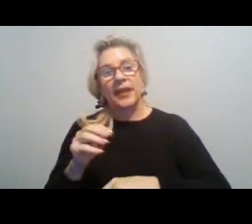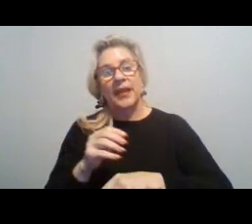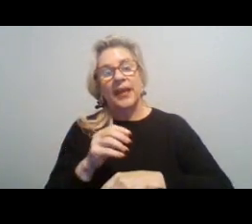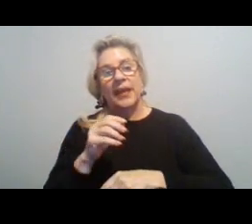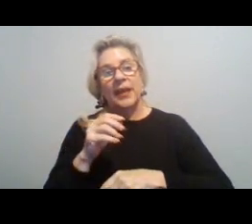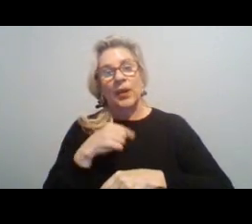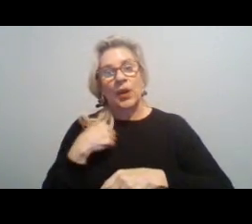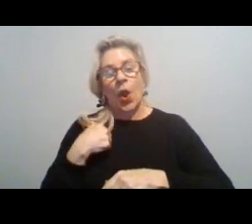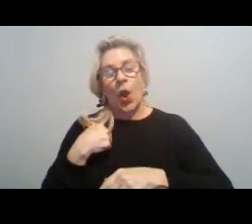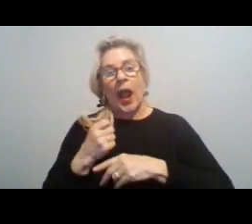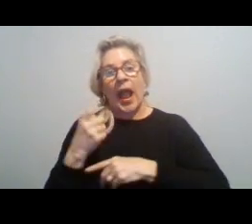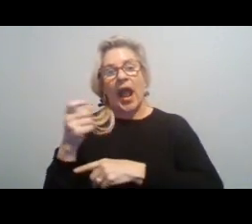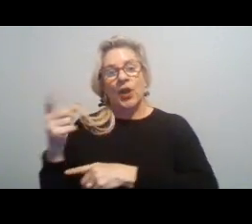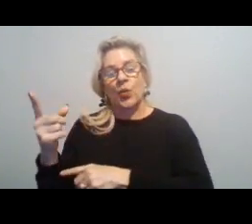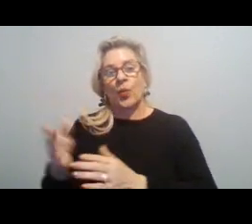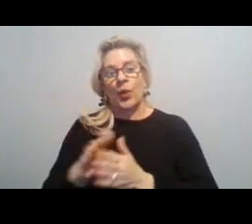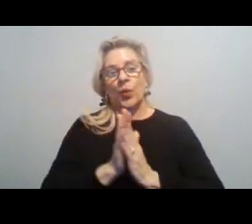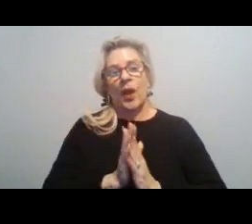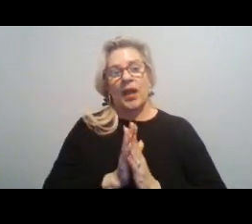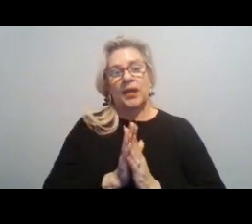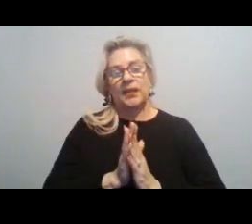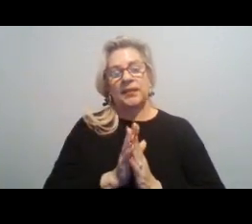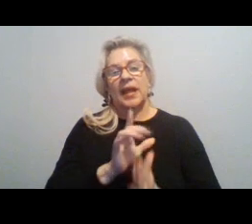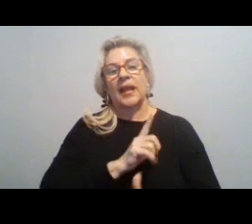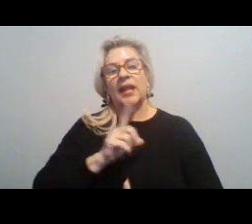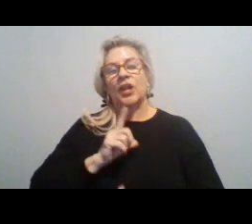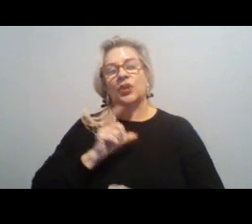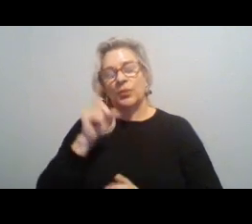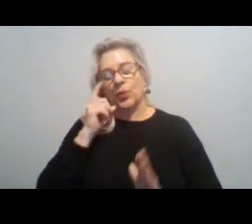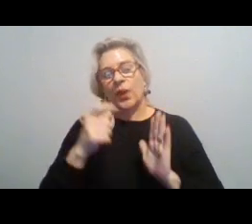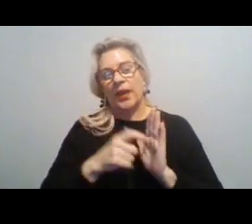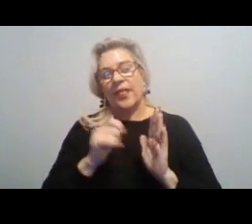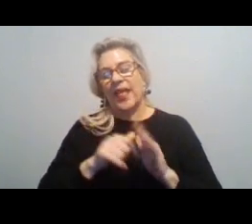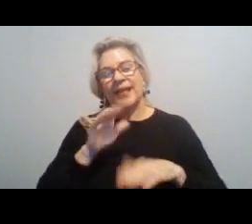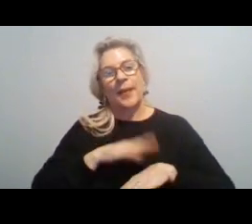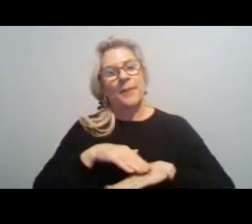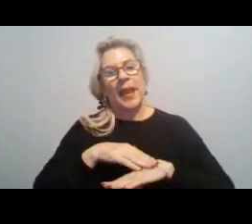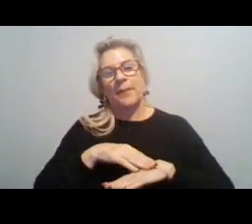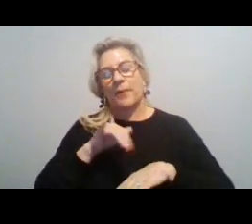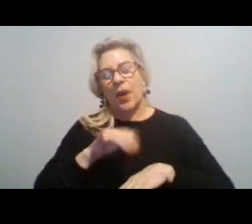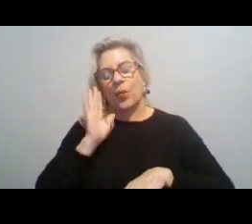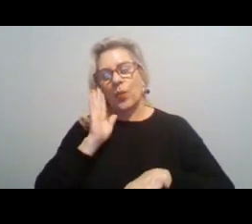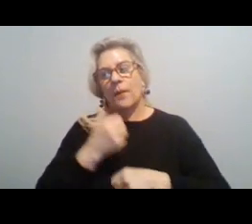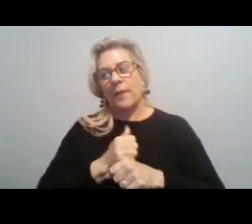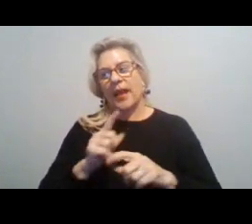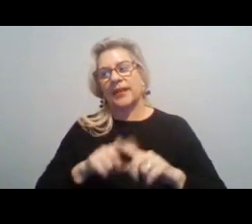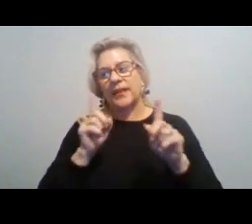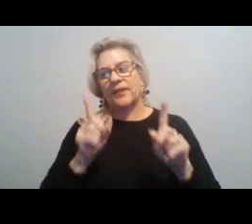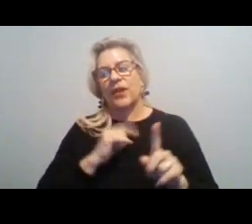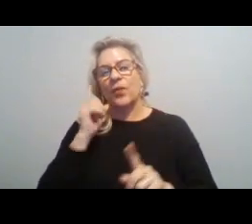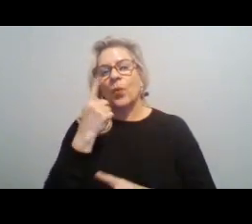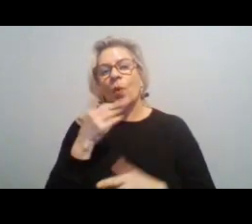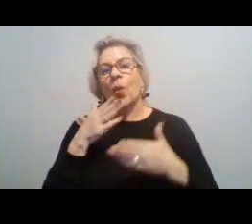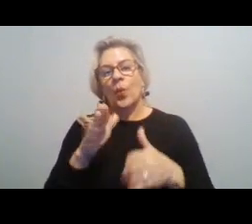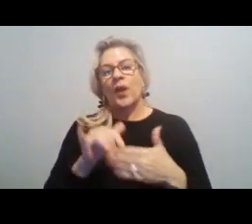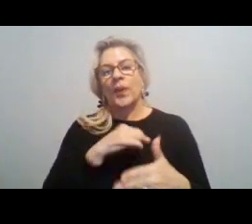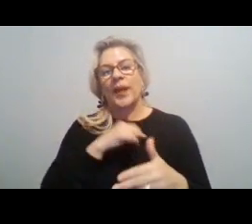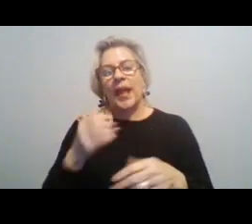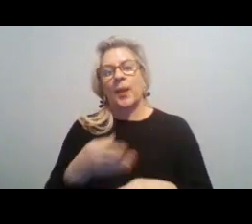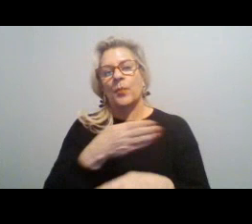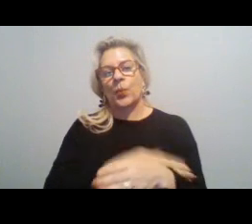request to legislature should be recognized as the minimum that really would make a difference. And I think one of the ways that we can do